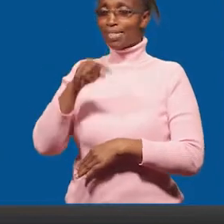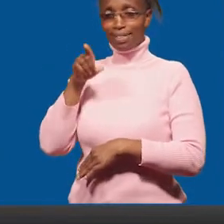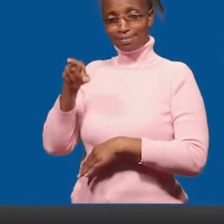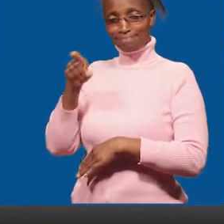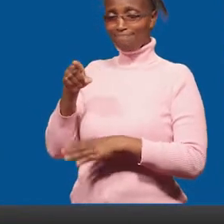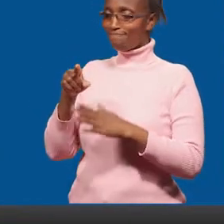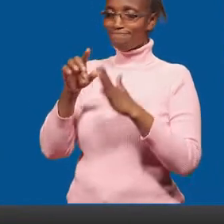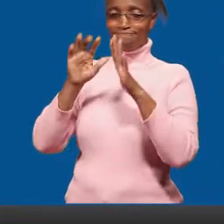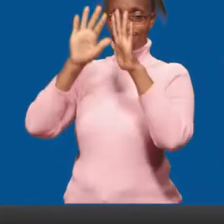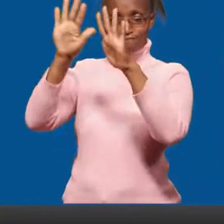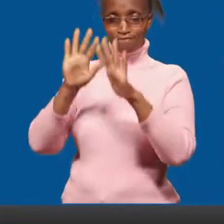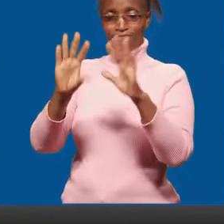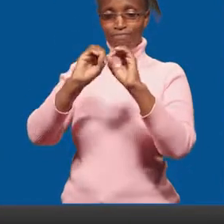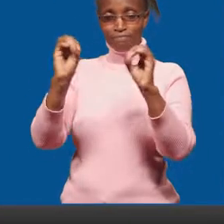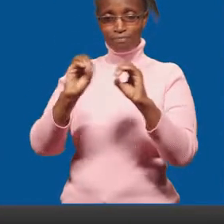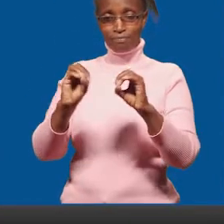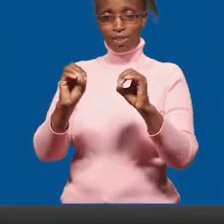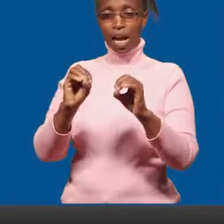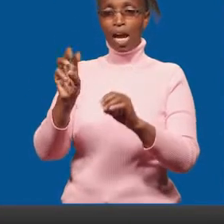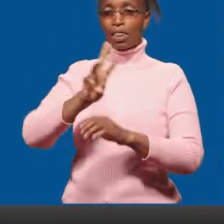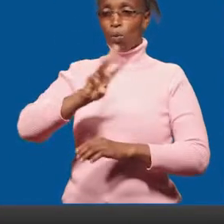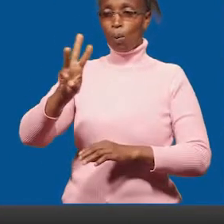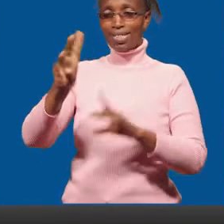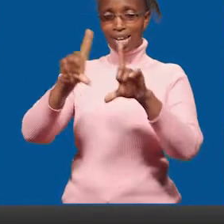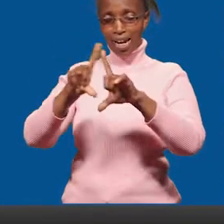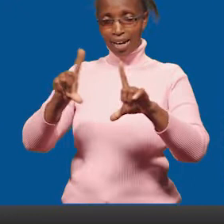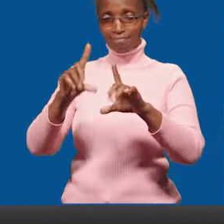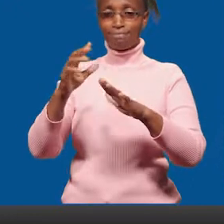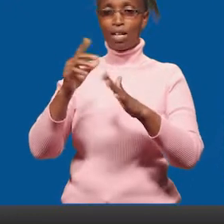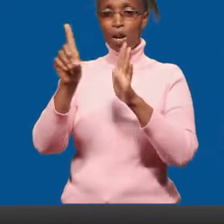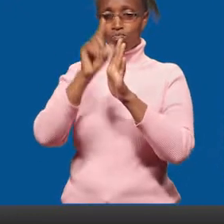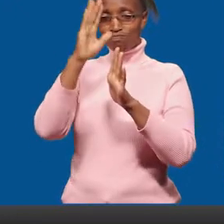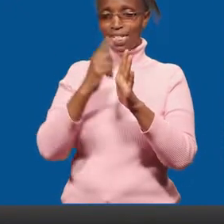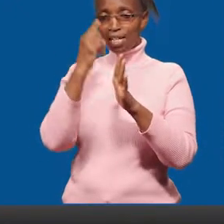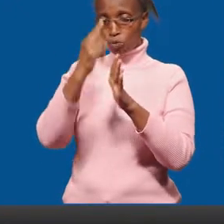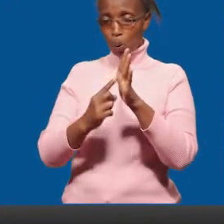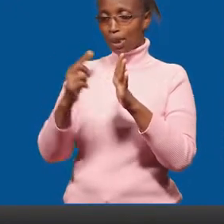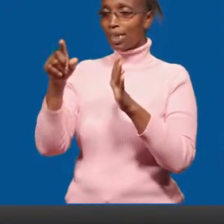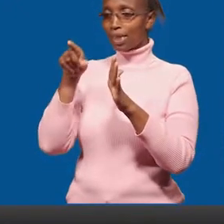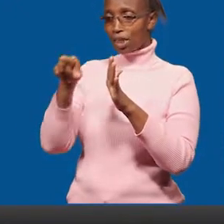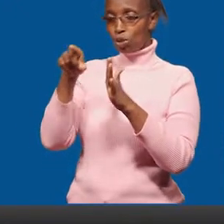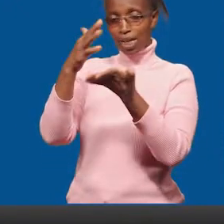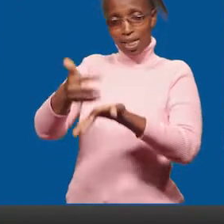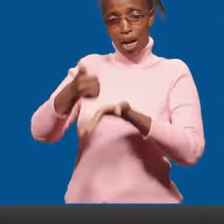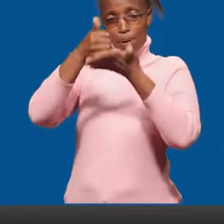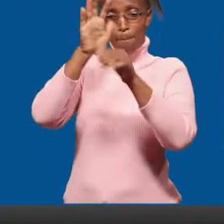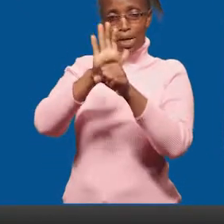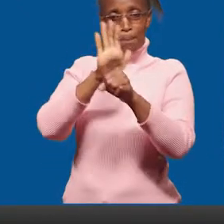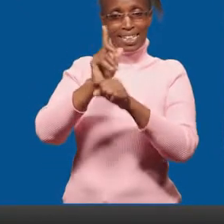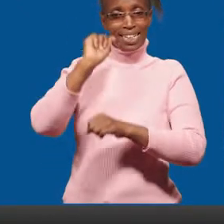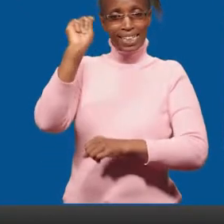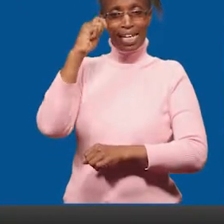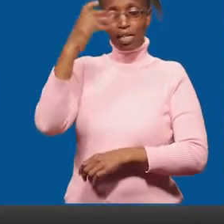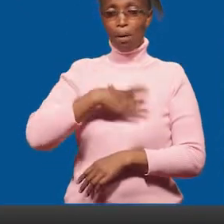hizo sio halali. Mbunge wa Westlands Timu Wanyonyi akisema kuwa fedha hizo zimeweza kuwasaidia Wakenya wengi kupata masomo na